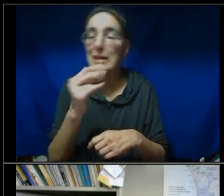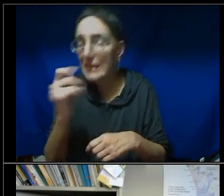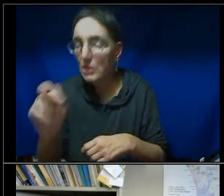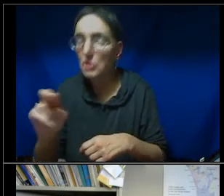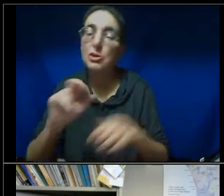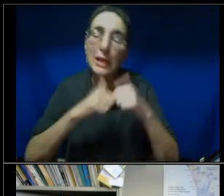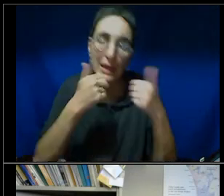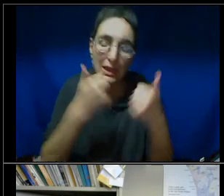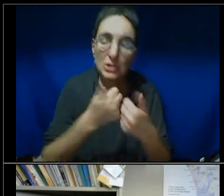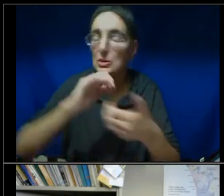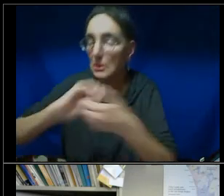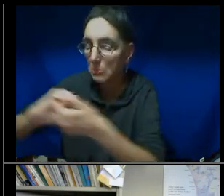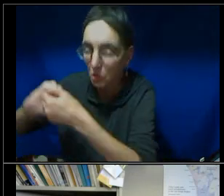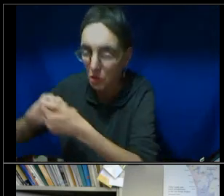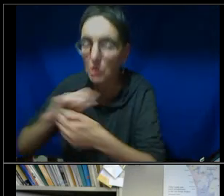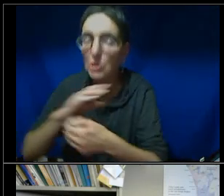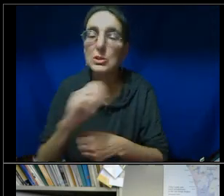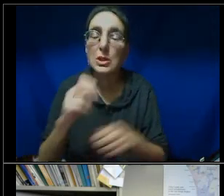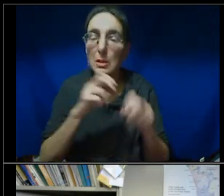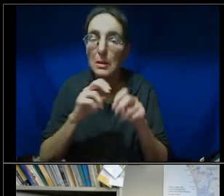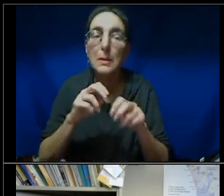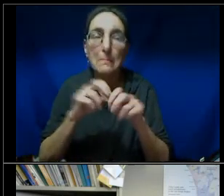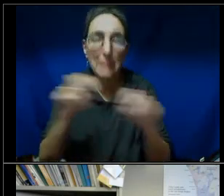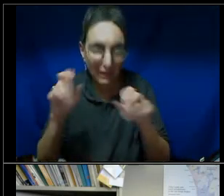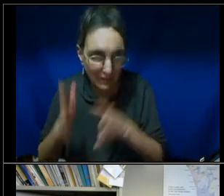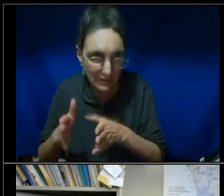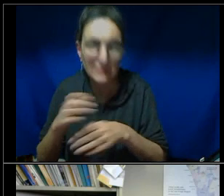roundtable members, and the commissioners who were able to join us.